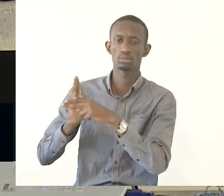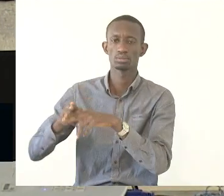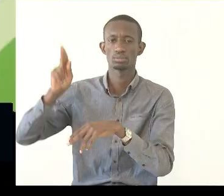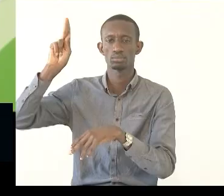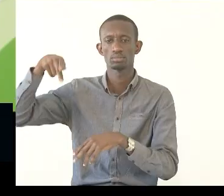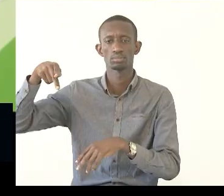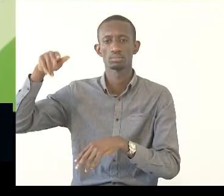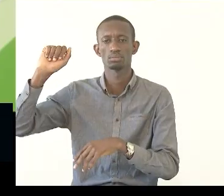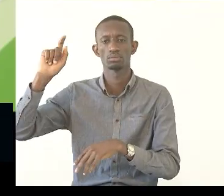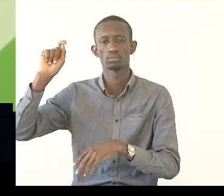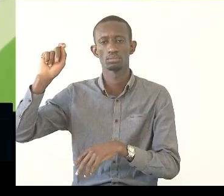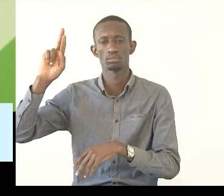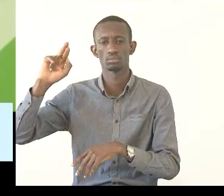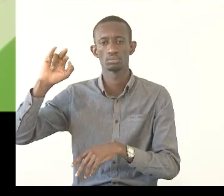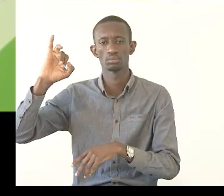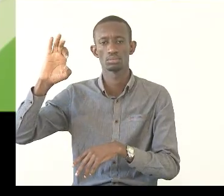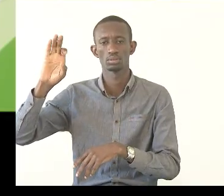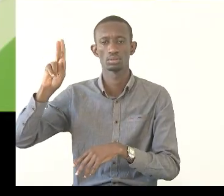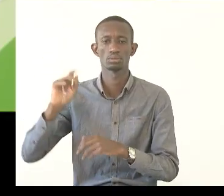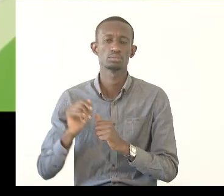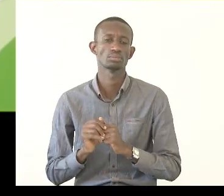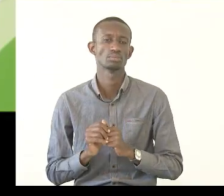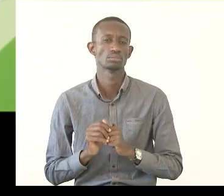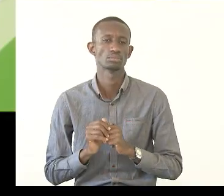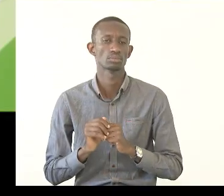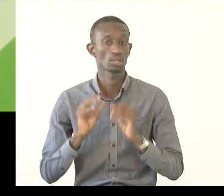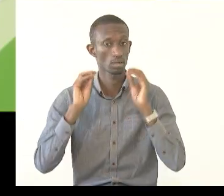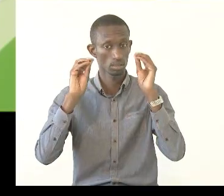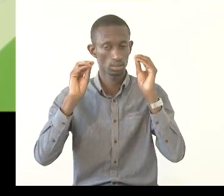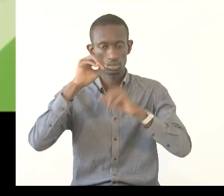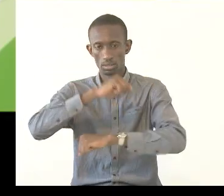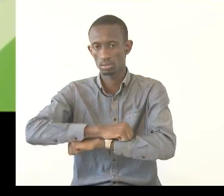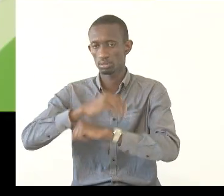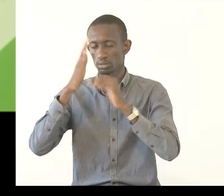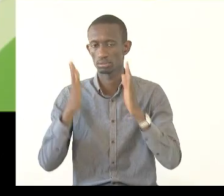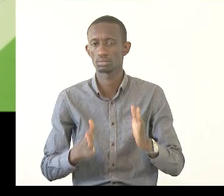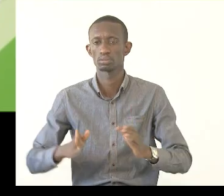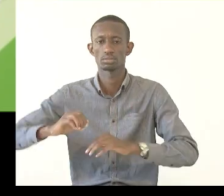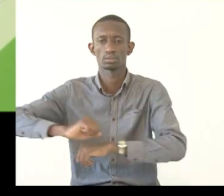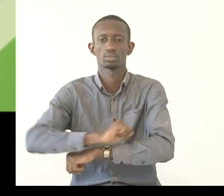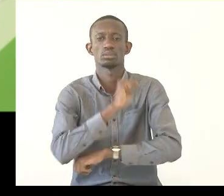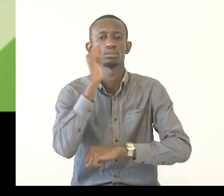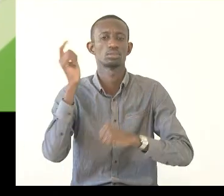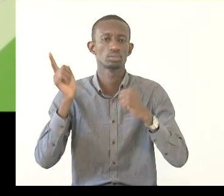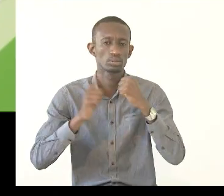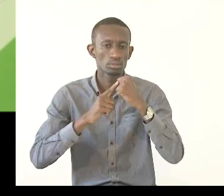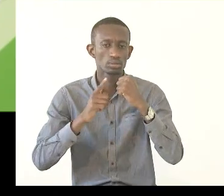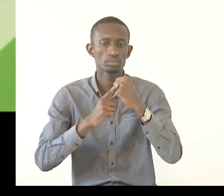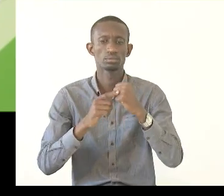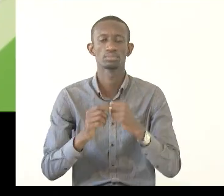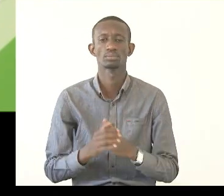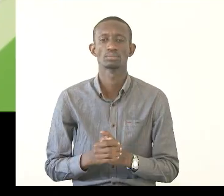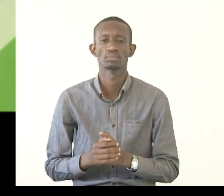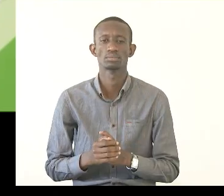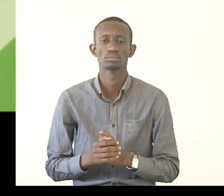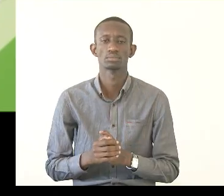I'll be with the Senior 6 class, and we